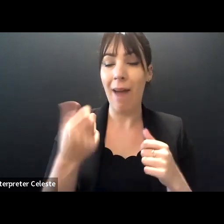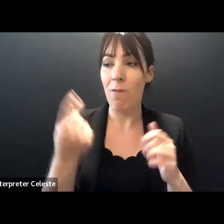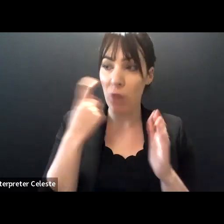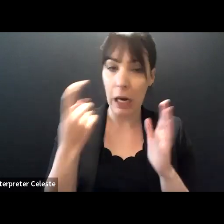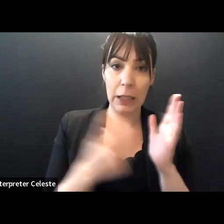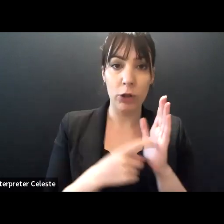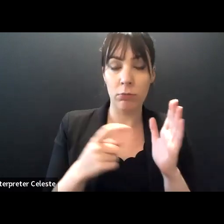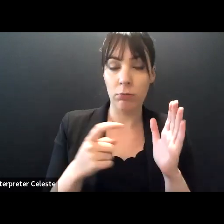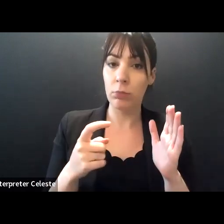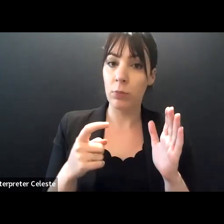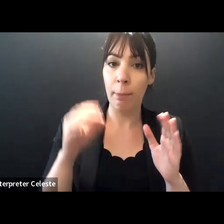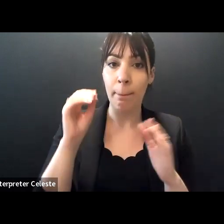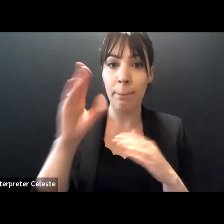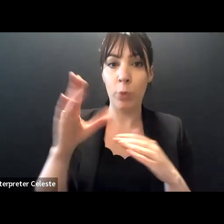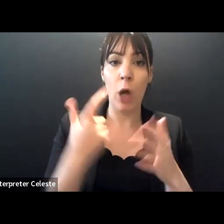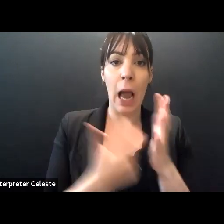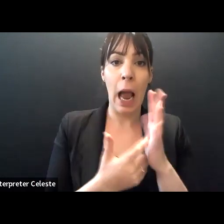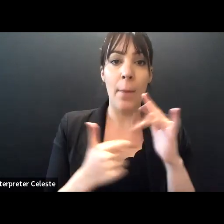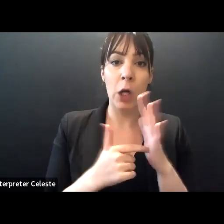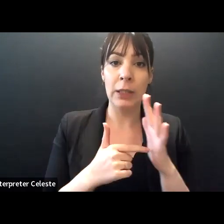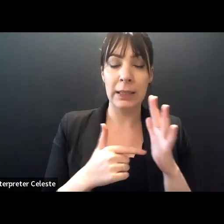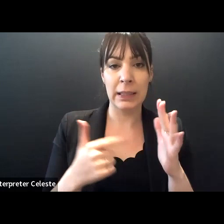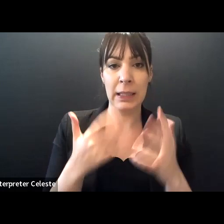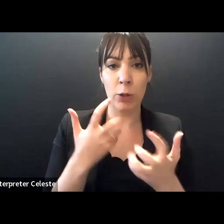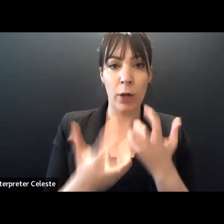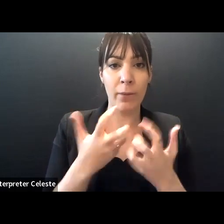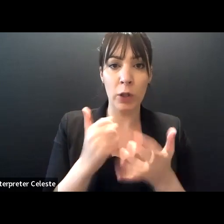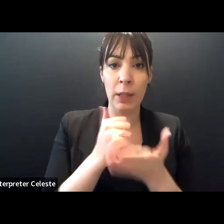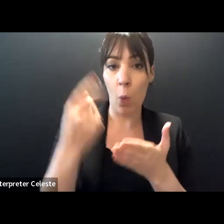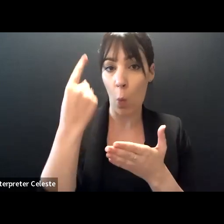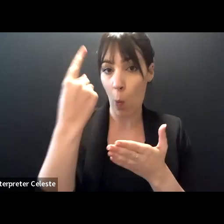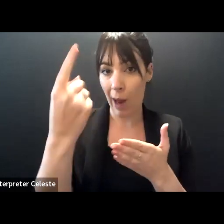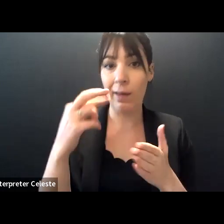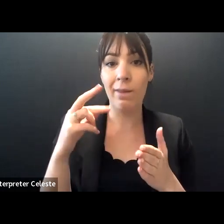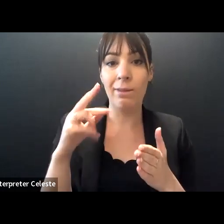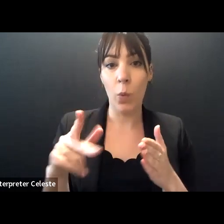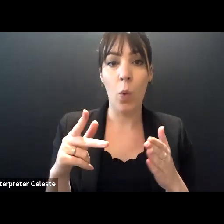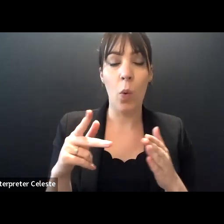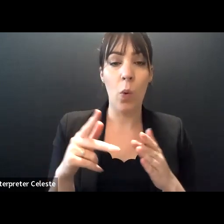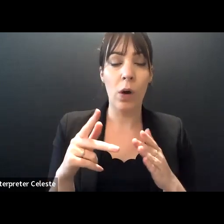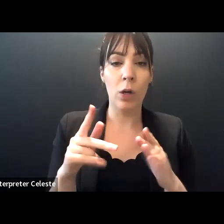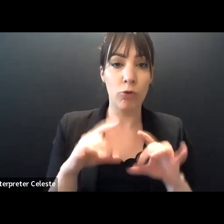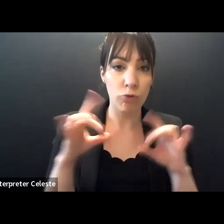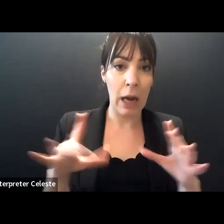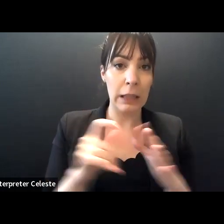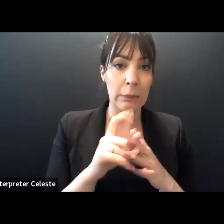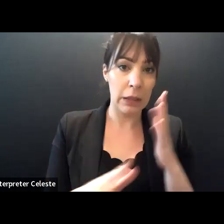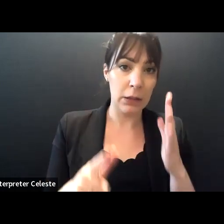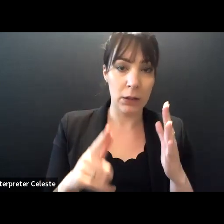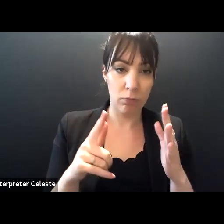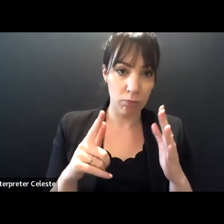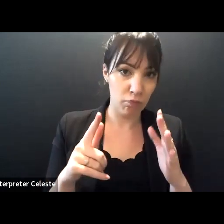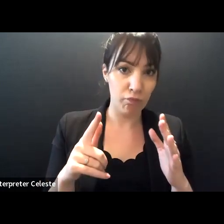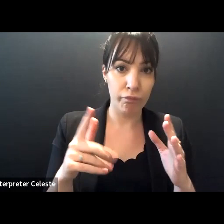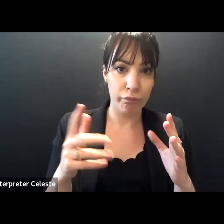as number one in the country by the Australian Network for Disability, but recently we've been ranked second. So there's a lot of work that